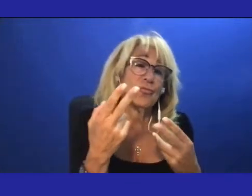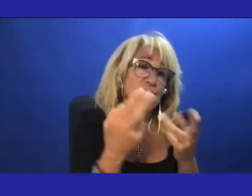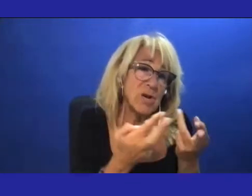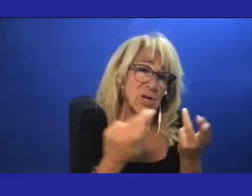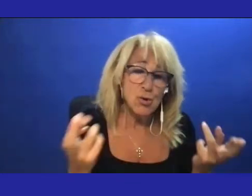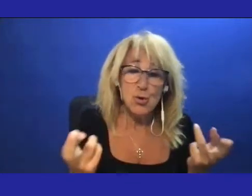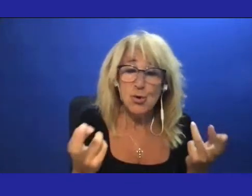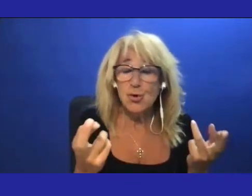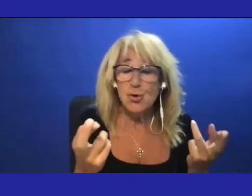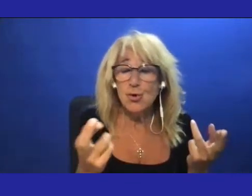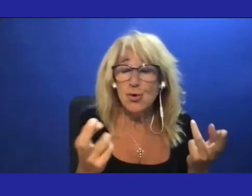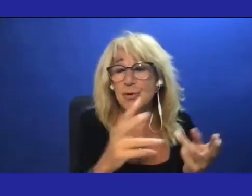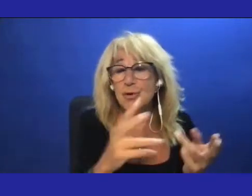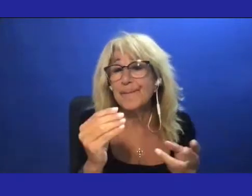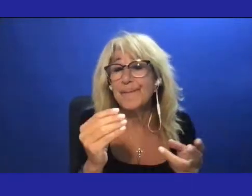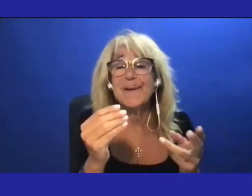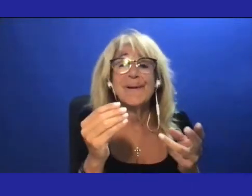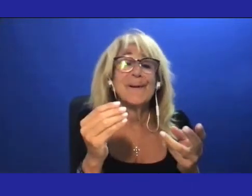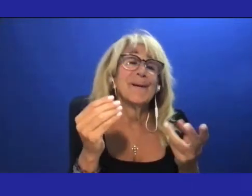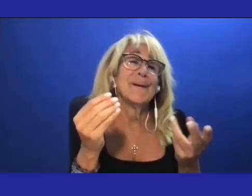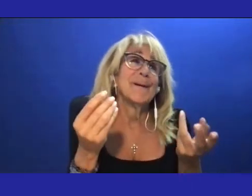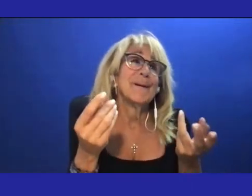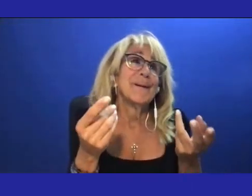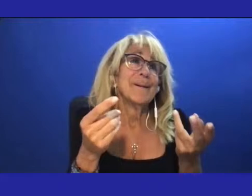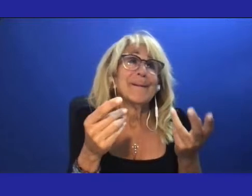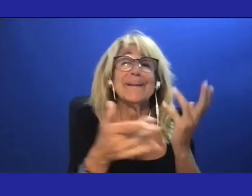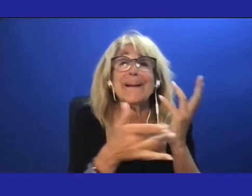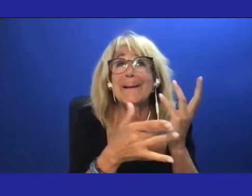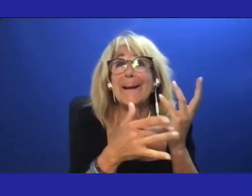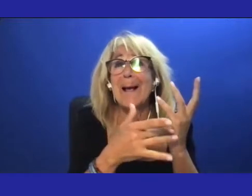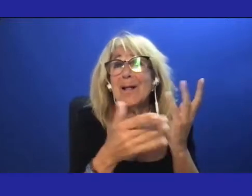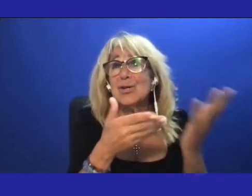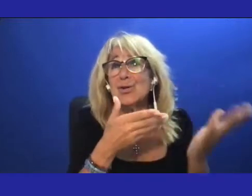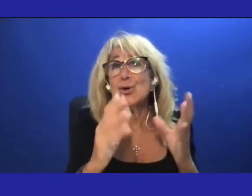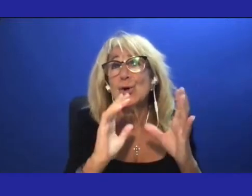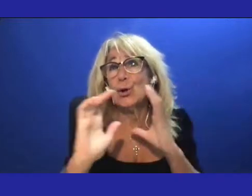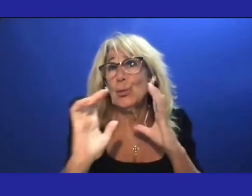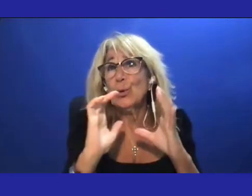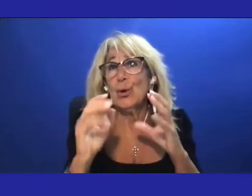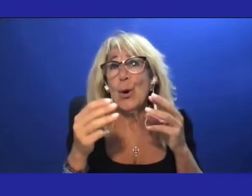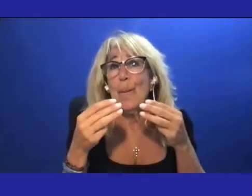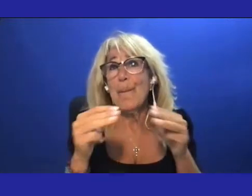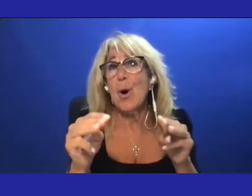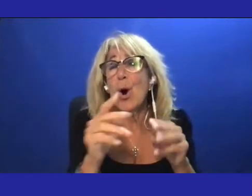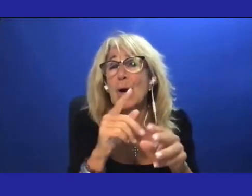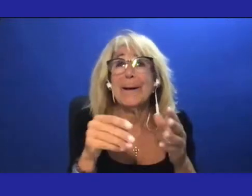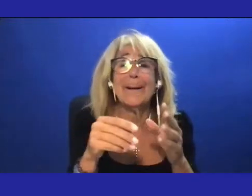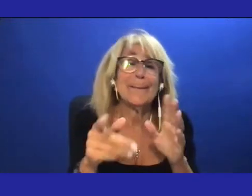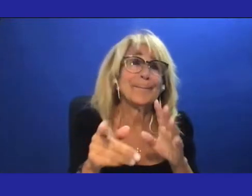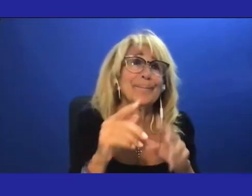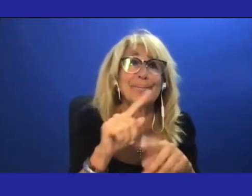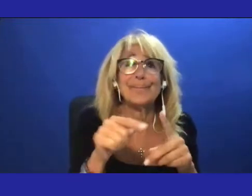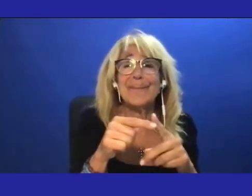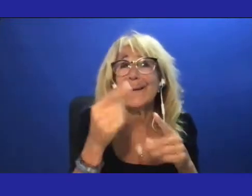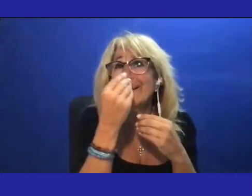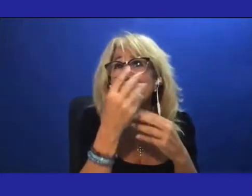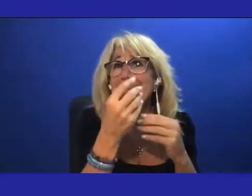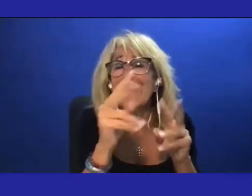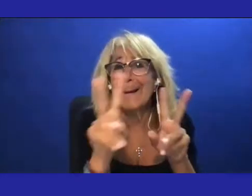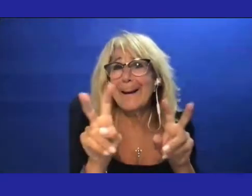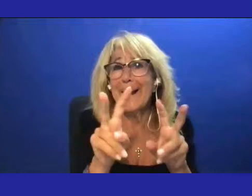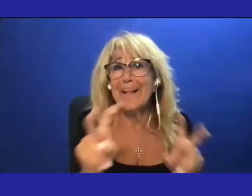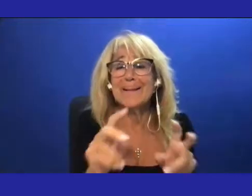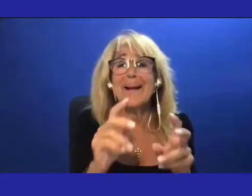enterprise information technology services, communications and marketing, data and analytics, and so many more